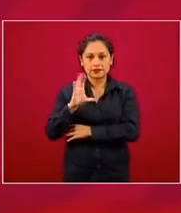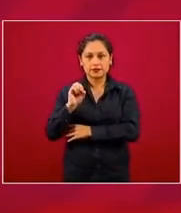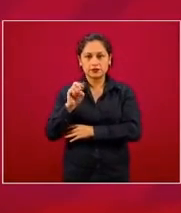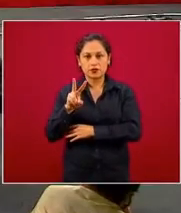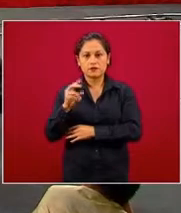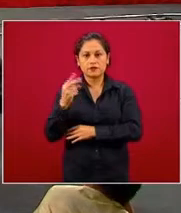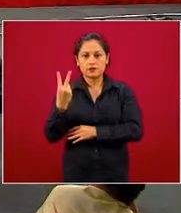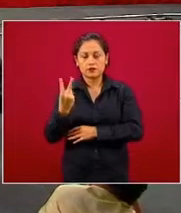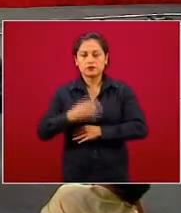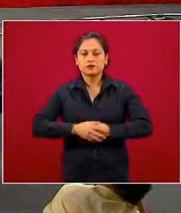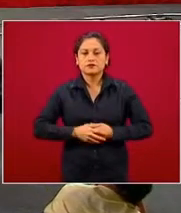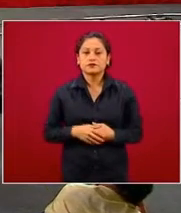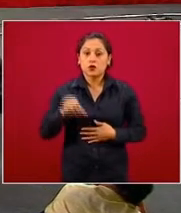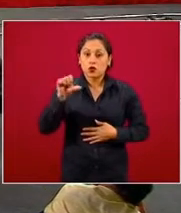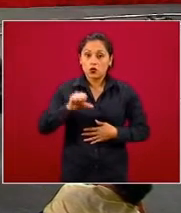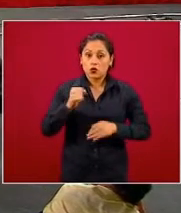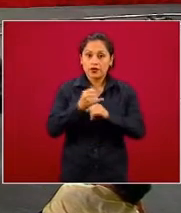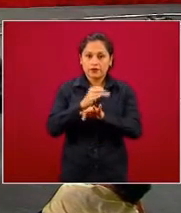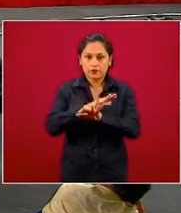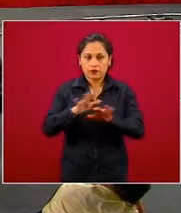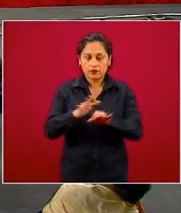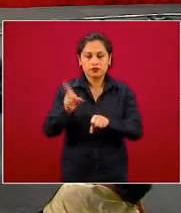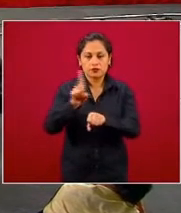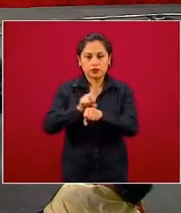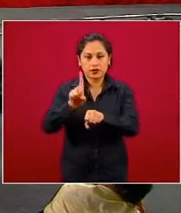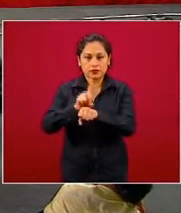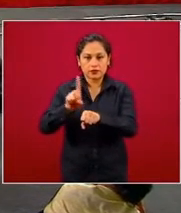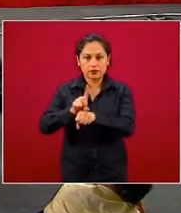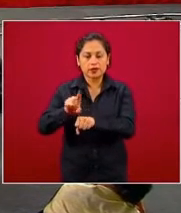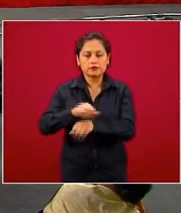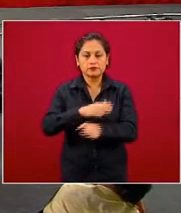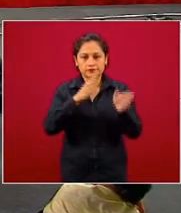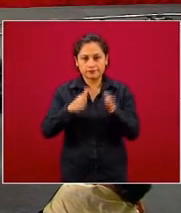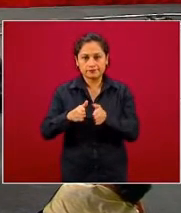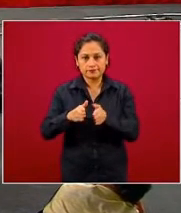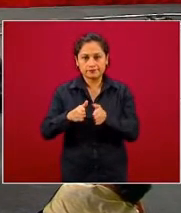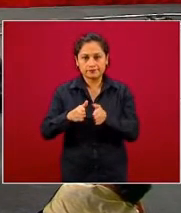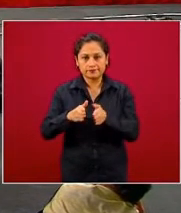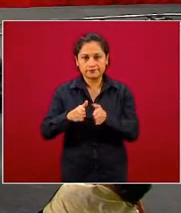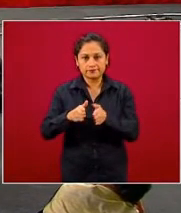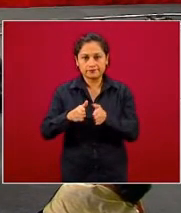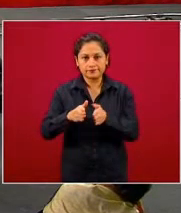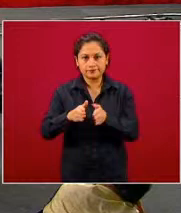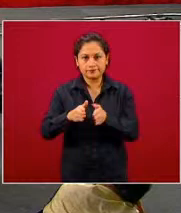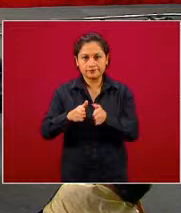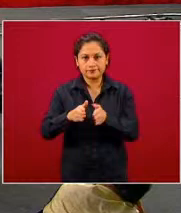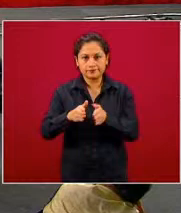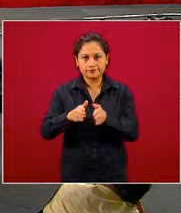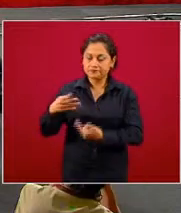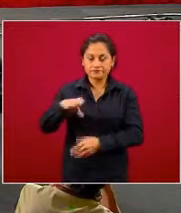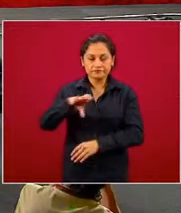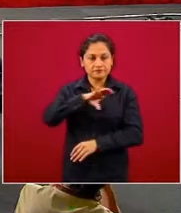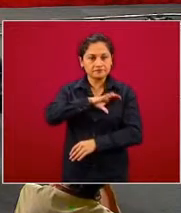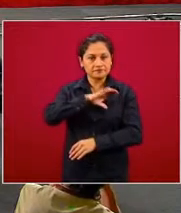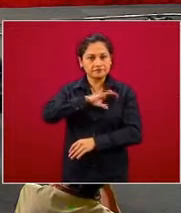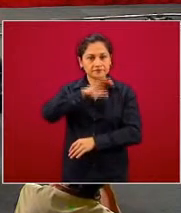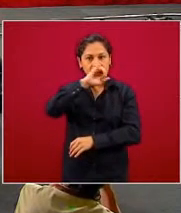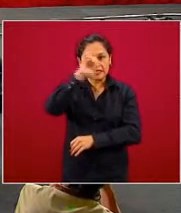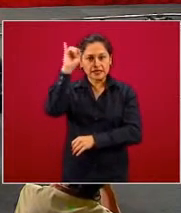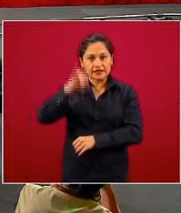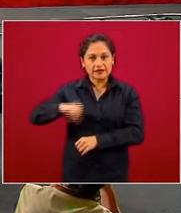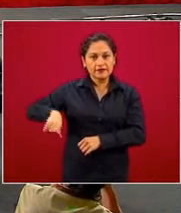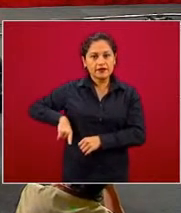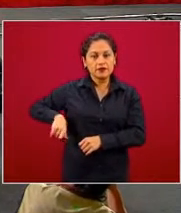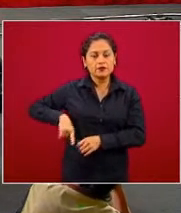SARS-CoV-2. We're going to focus on two elements today. First is the technical report, and then we have our very beloved